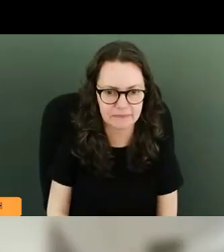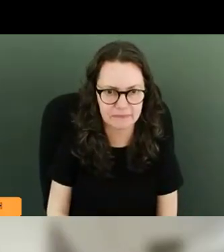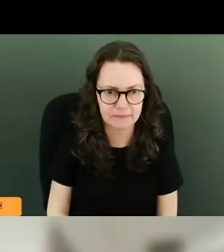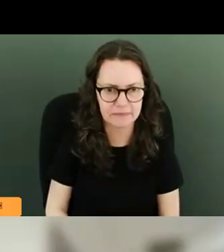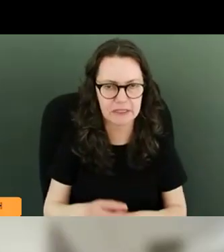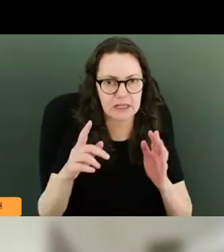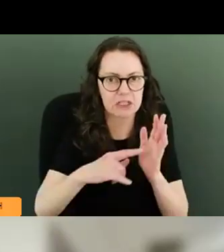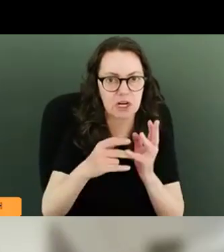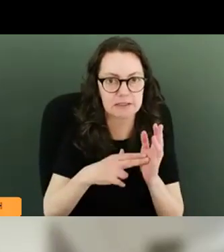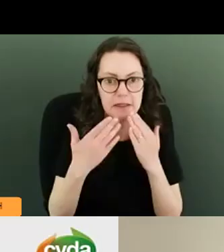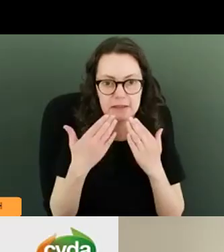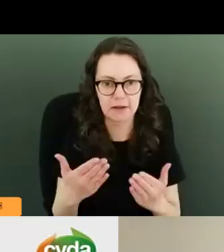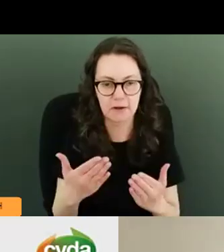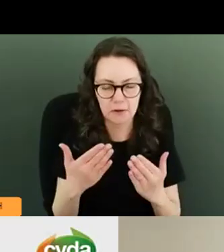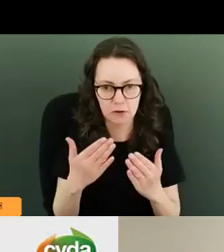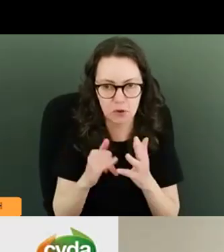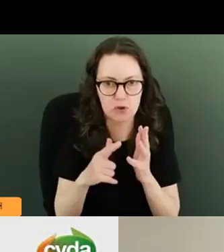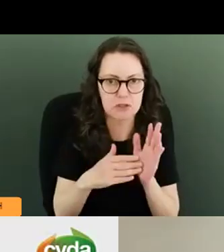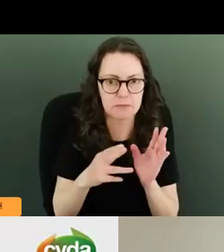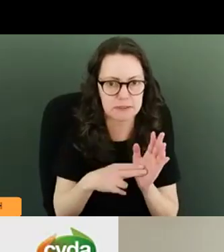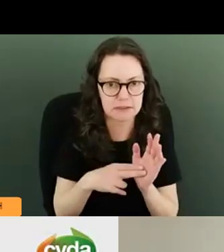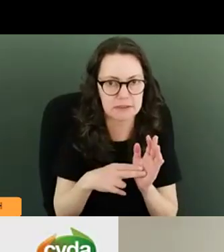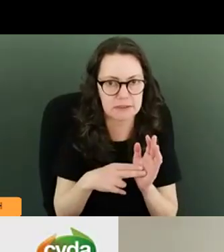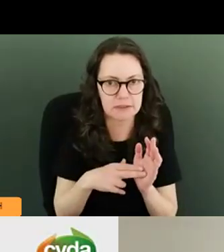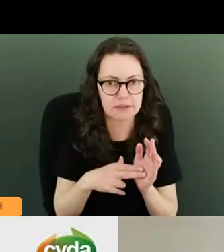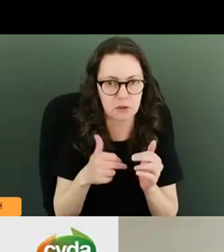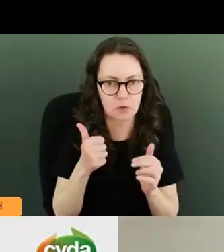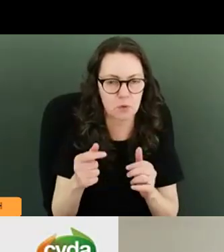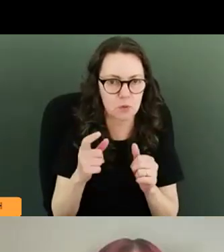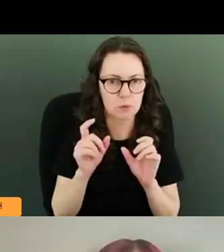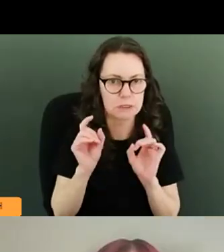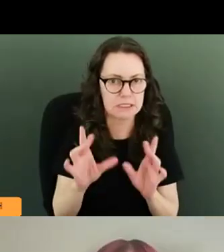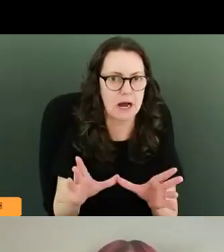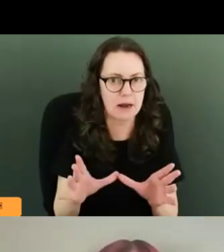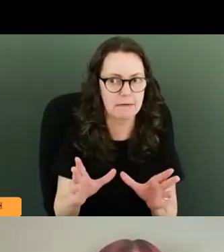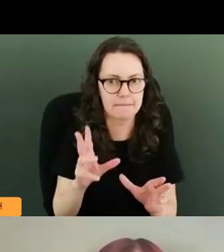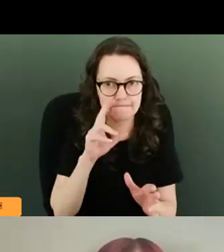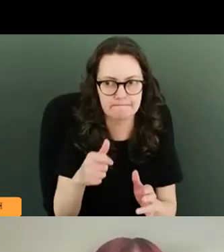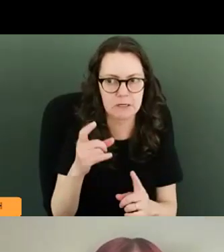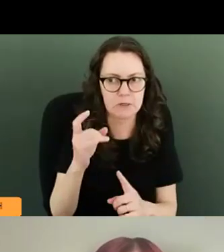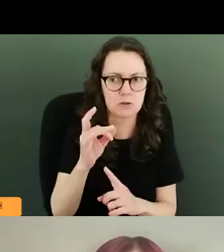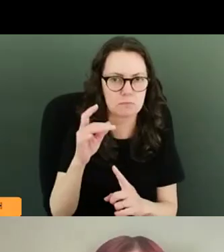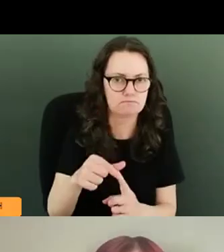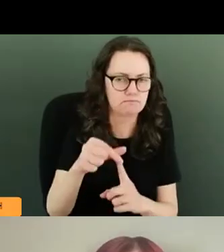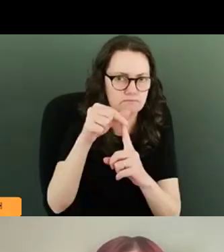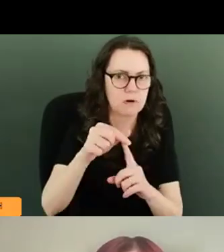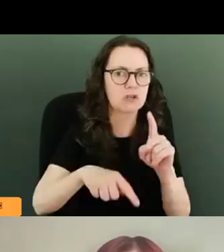Jason speaking. Thank you so much, Summan, for kicking us off with that response and highlighting the importance of